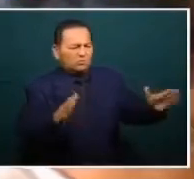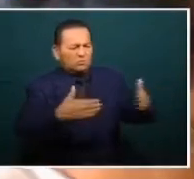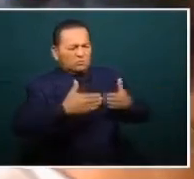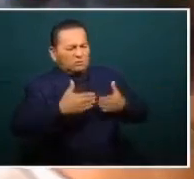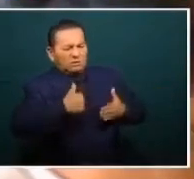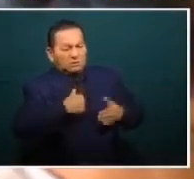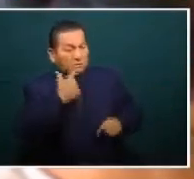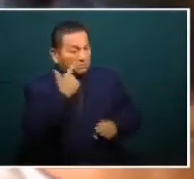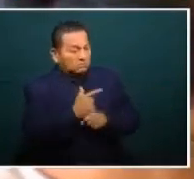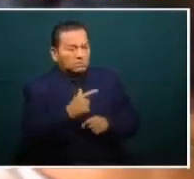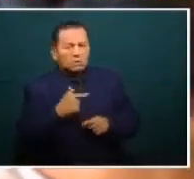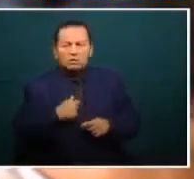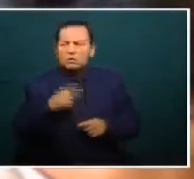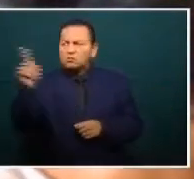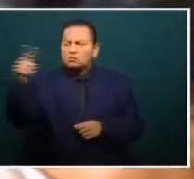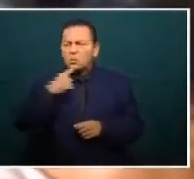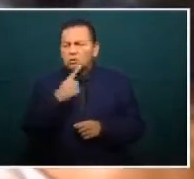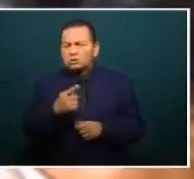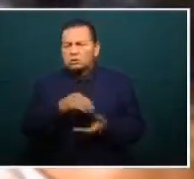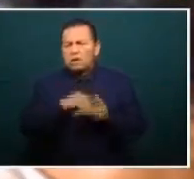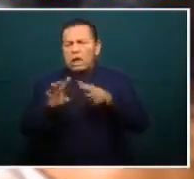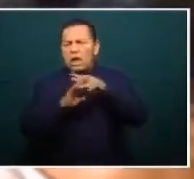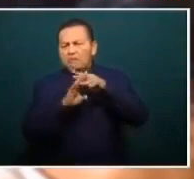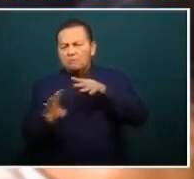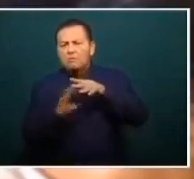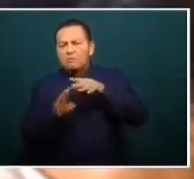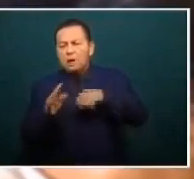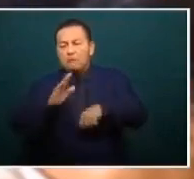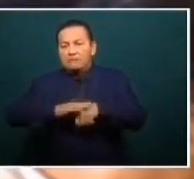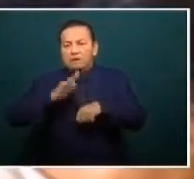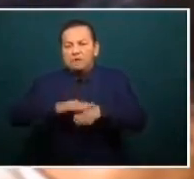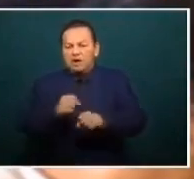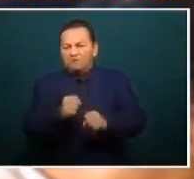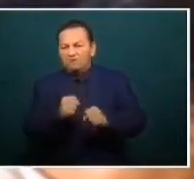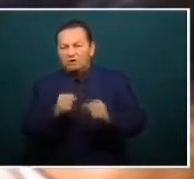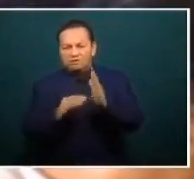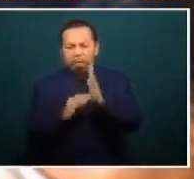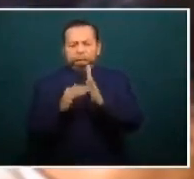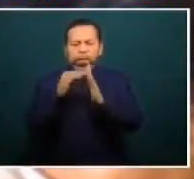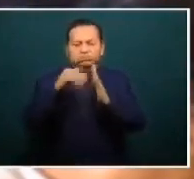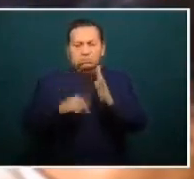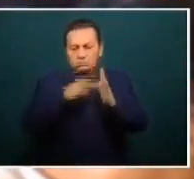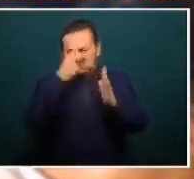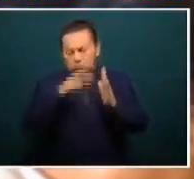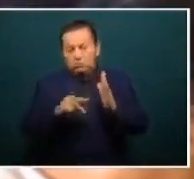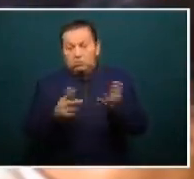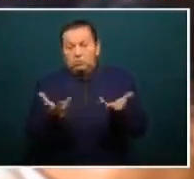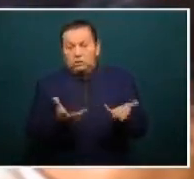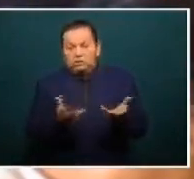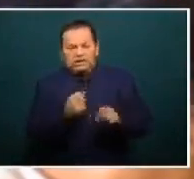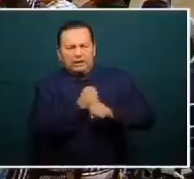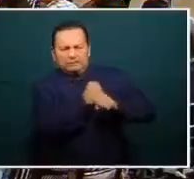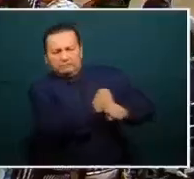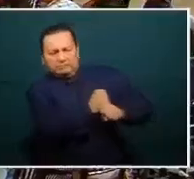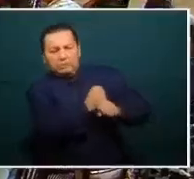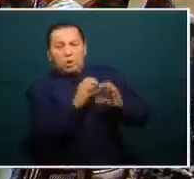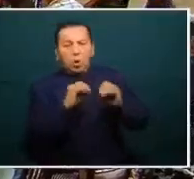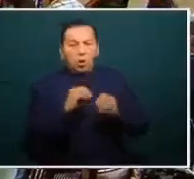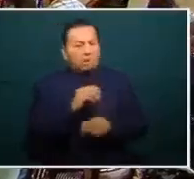So are we going to do anything to make it harder for them to enter from other countries?